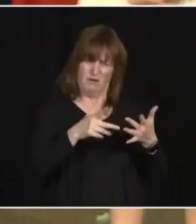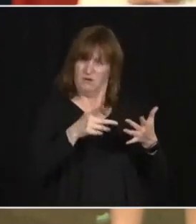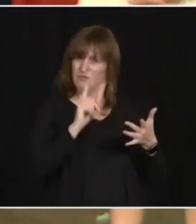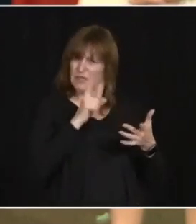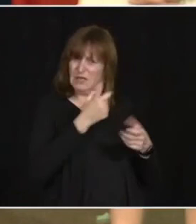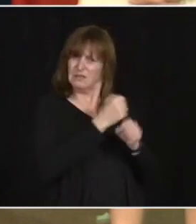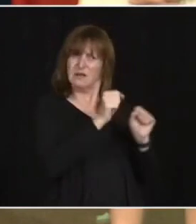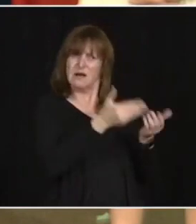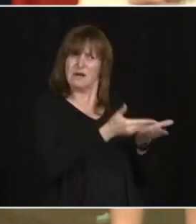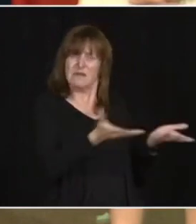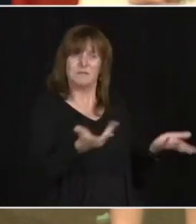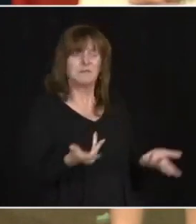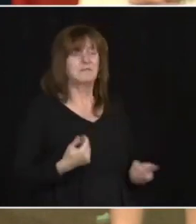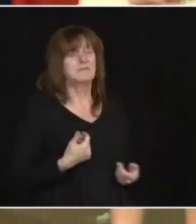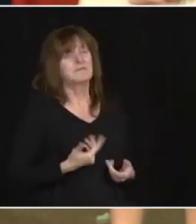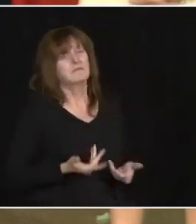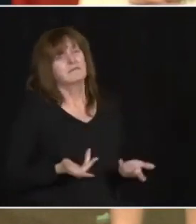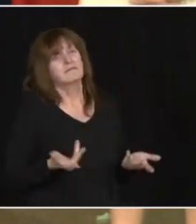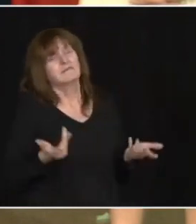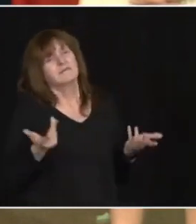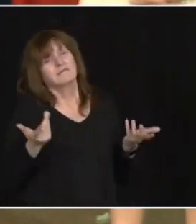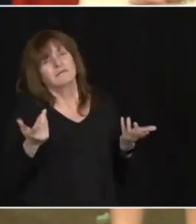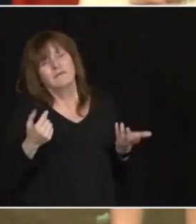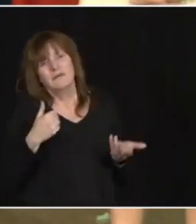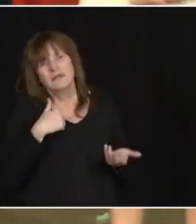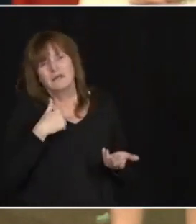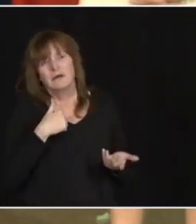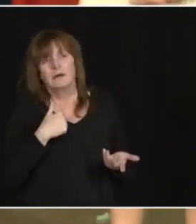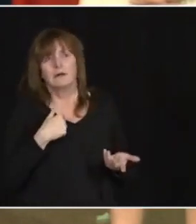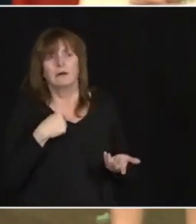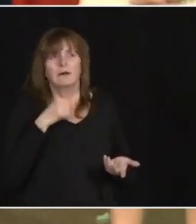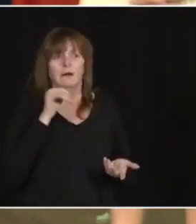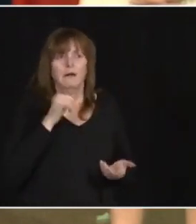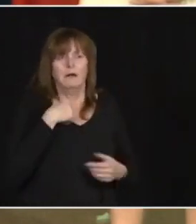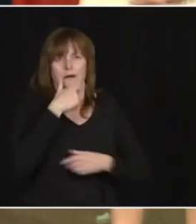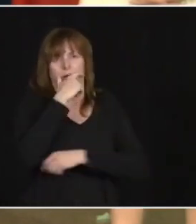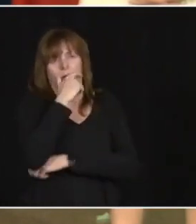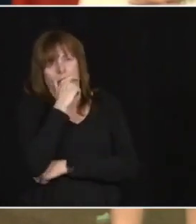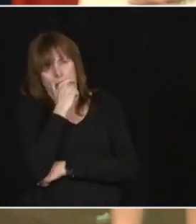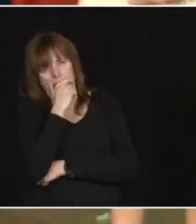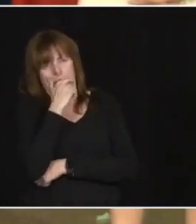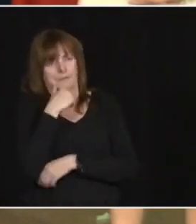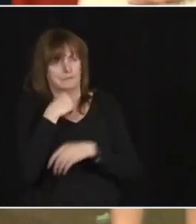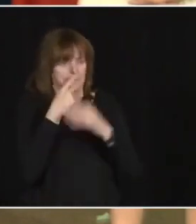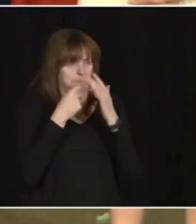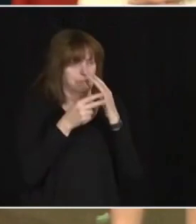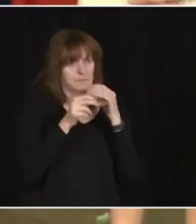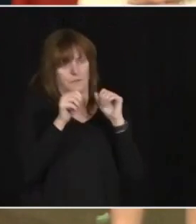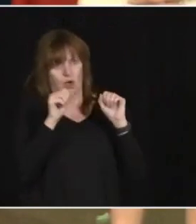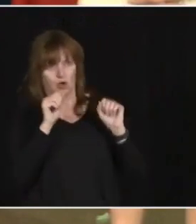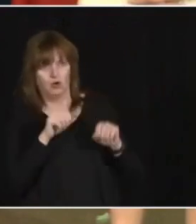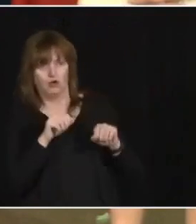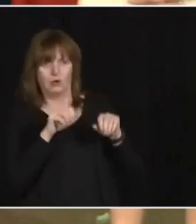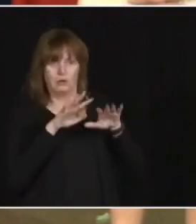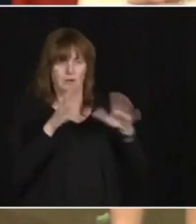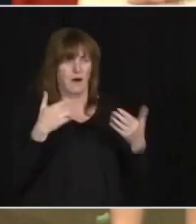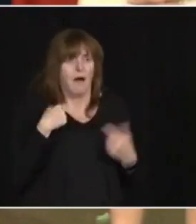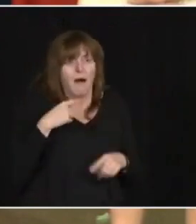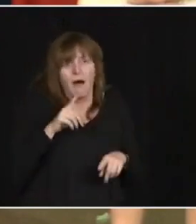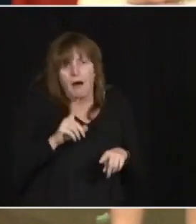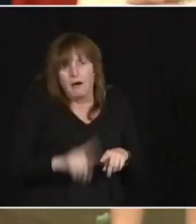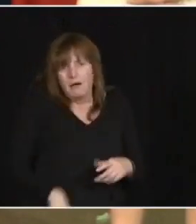know, I don't like playing the armchair quarterback. We could have done something. Again, I listen to our medical